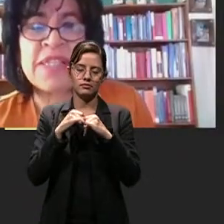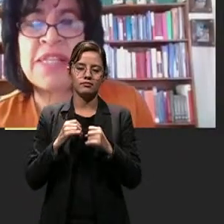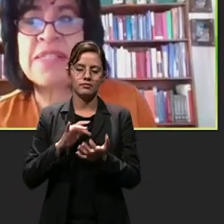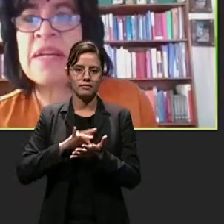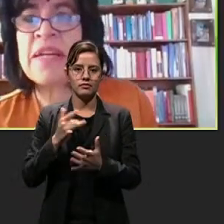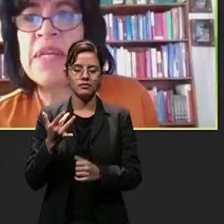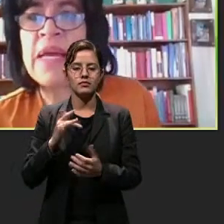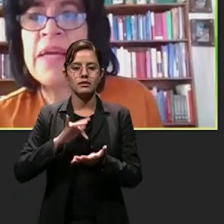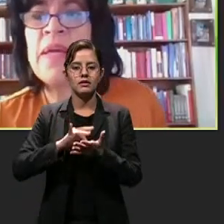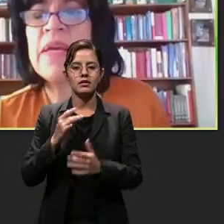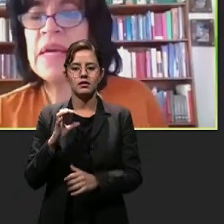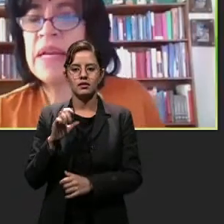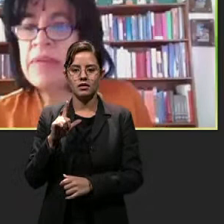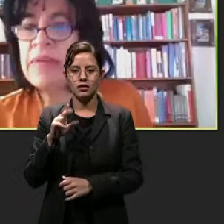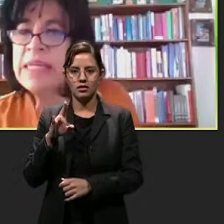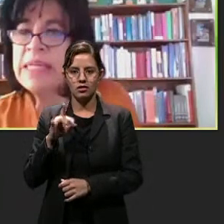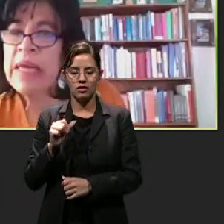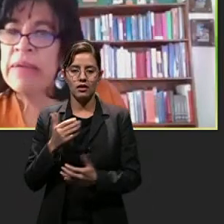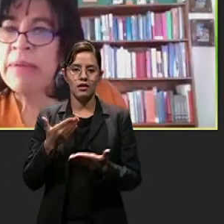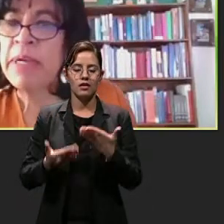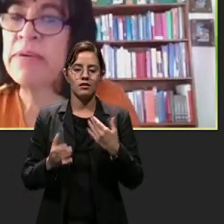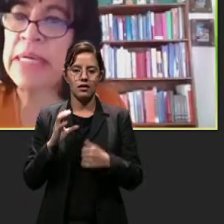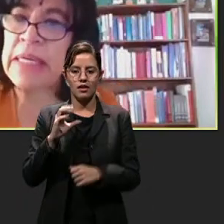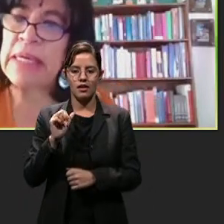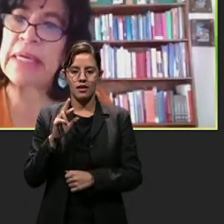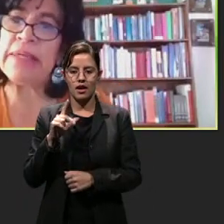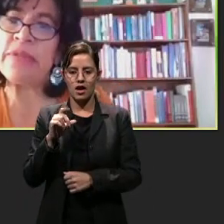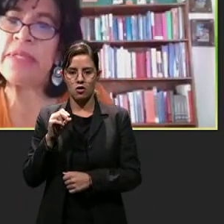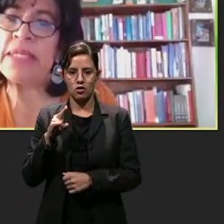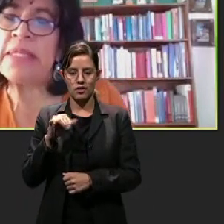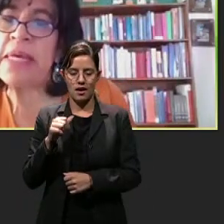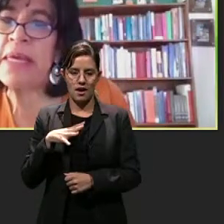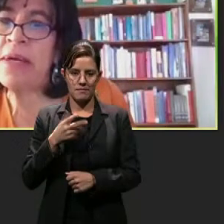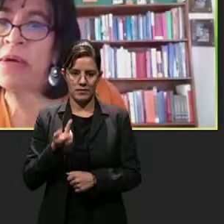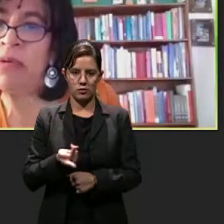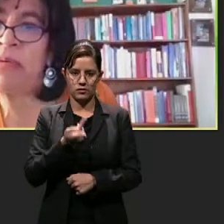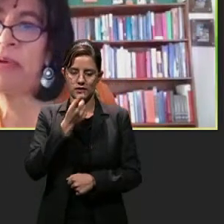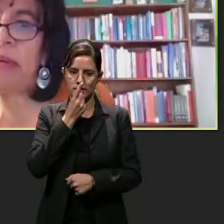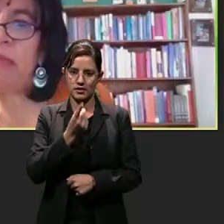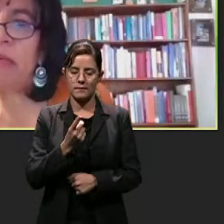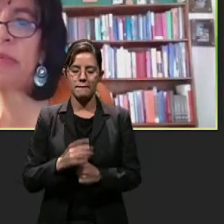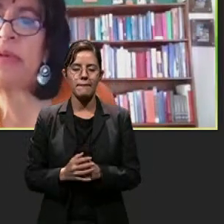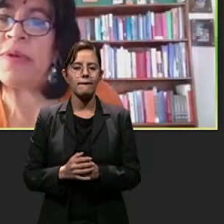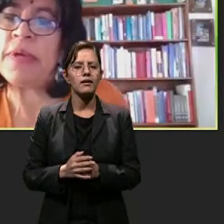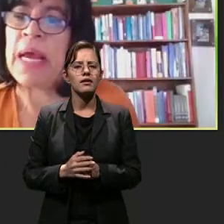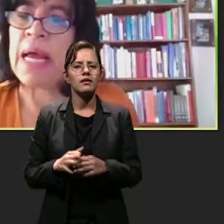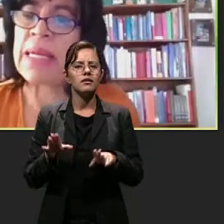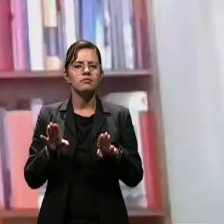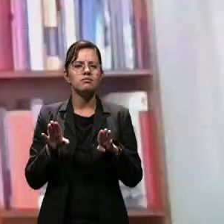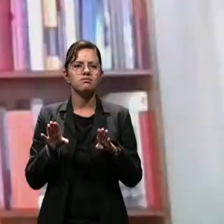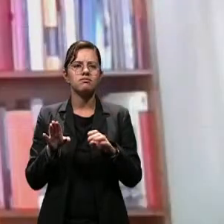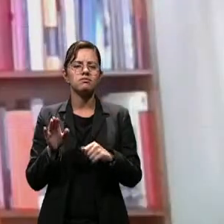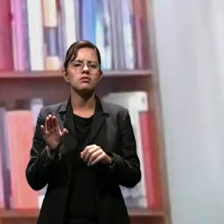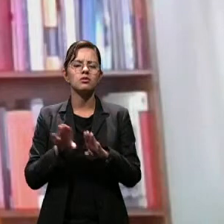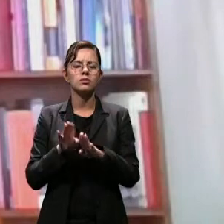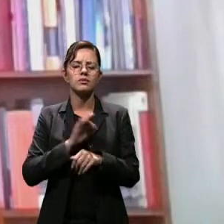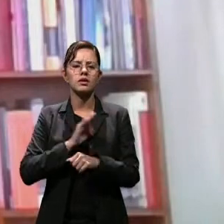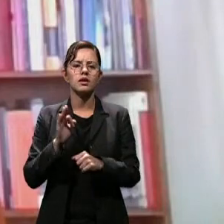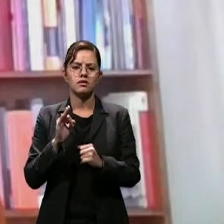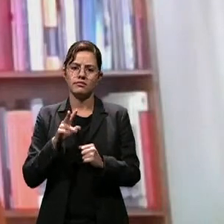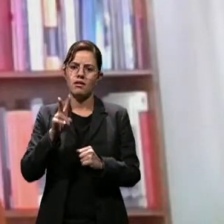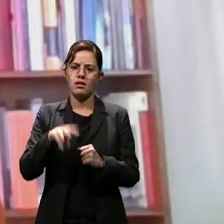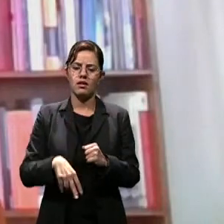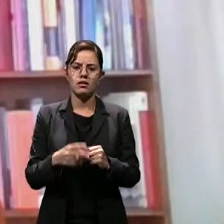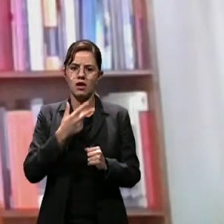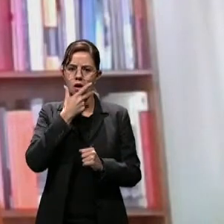all the sectors of the state. Thank you very much, Claudia. Carolina, I have a question that says, how can